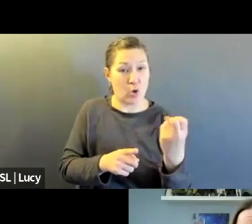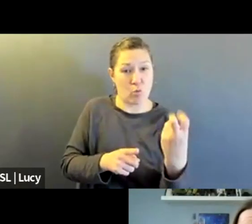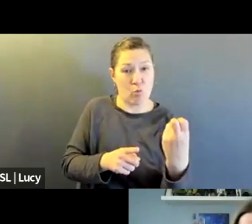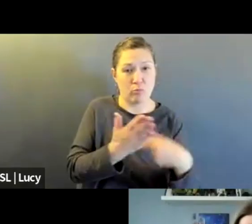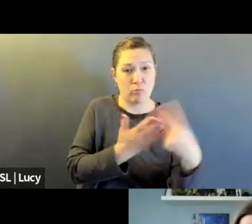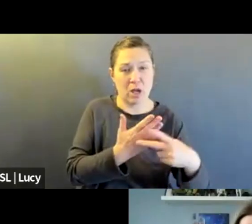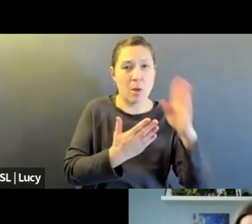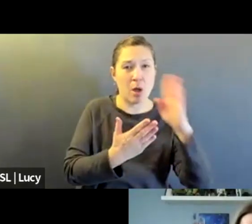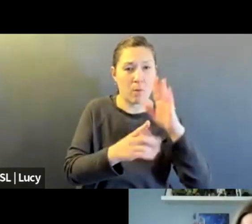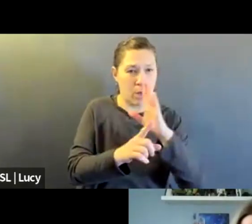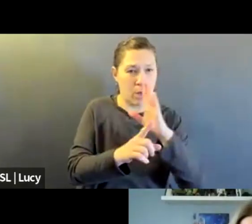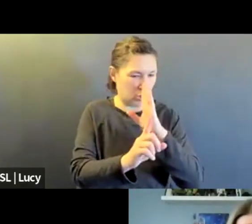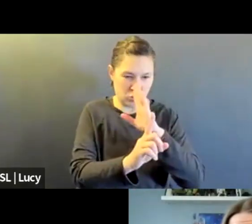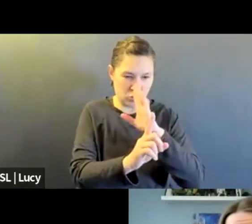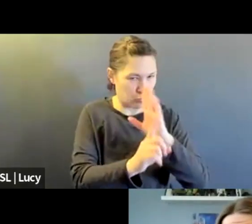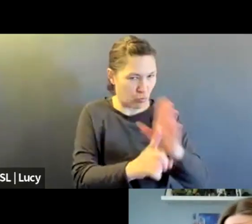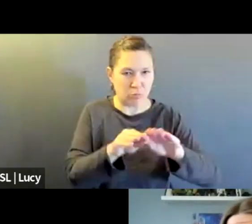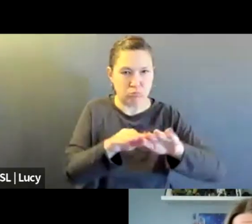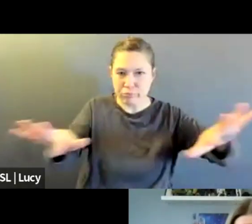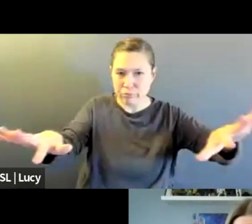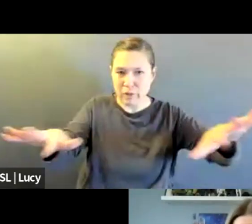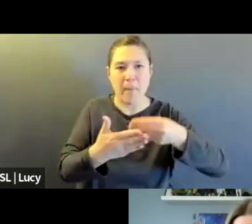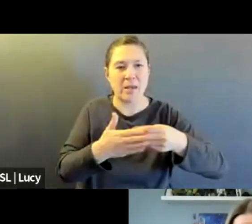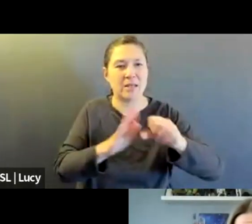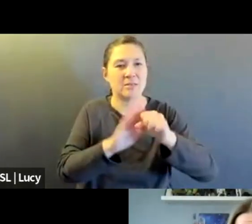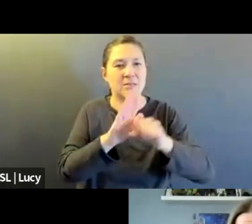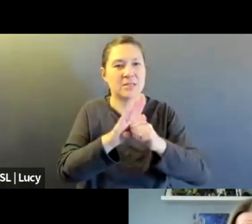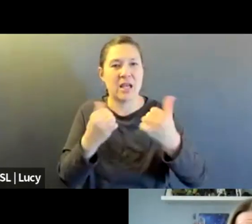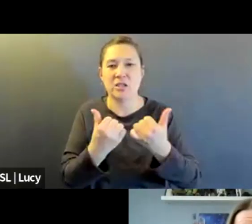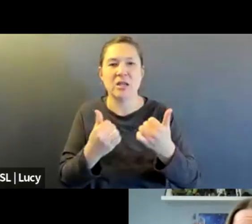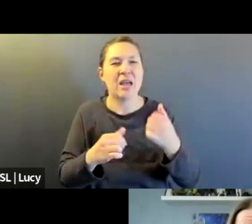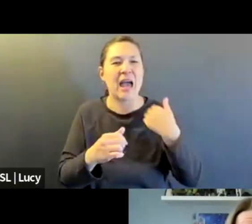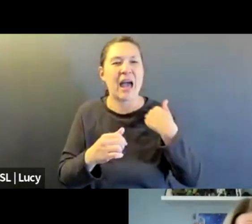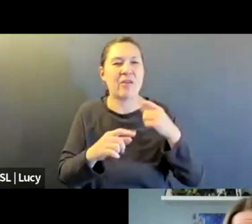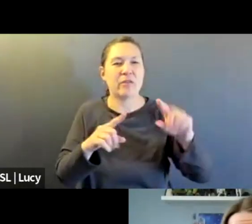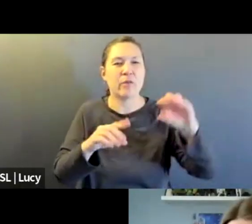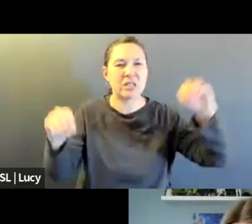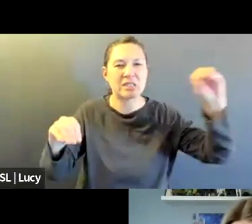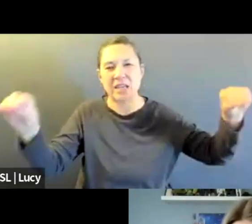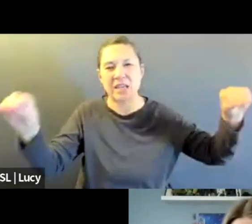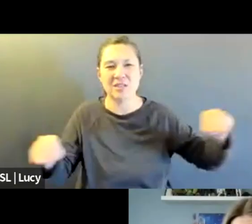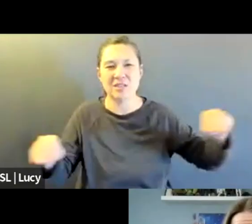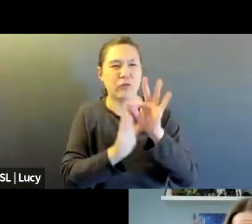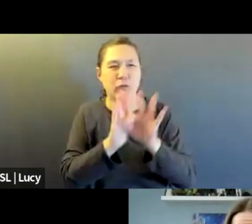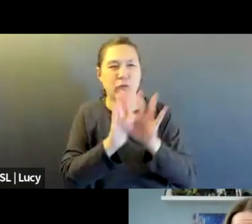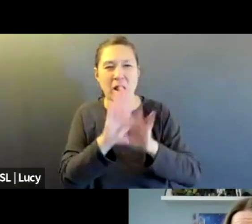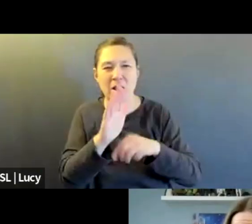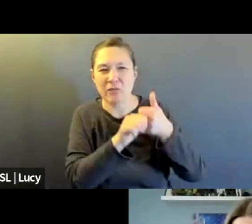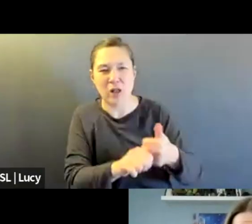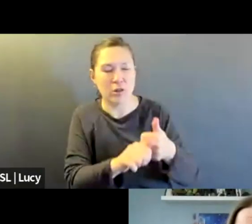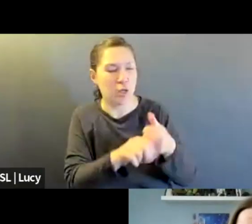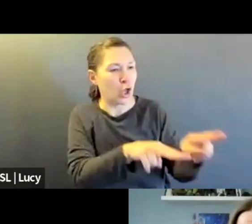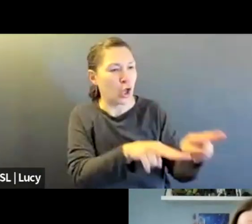directly to state agencies and on a formula basis. Really just looking at student population, not